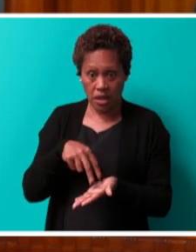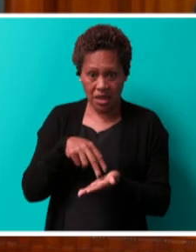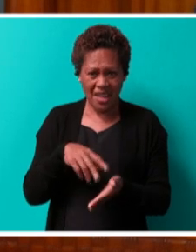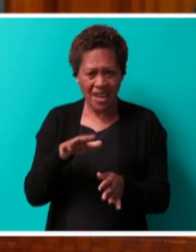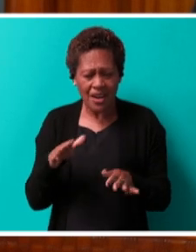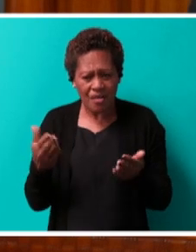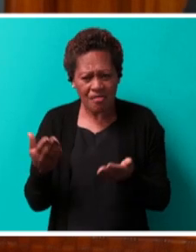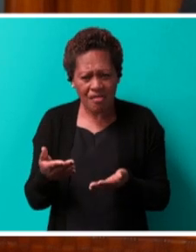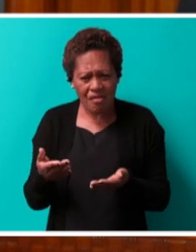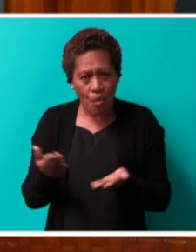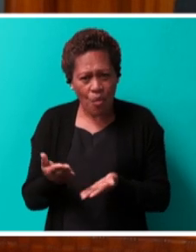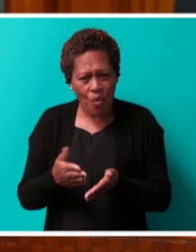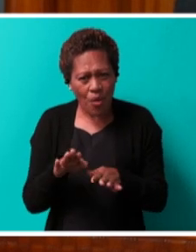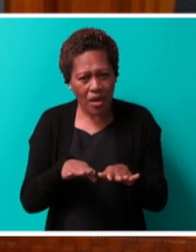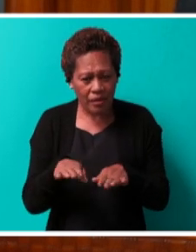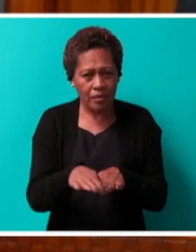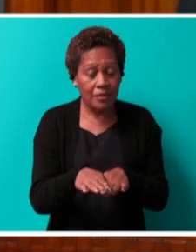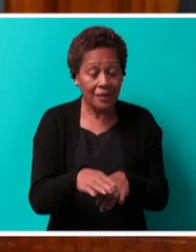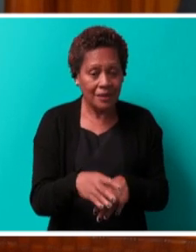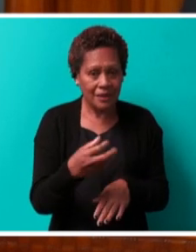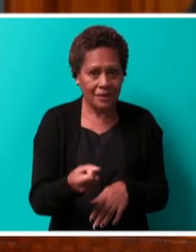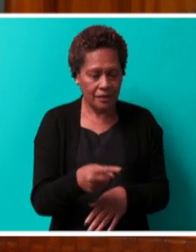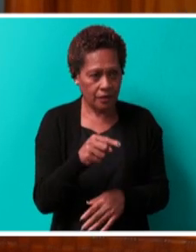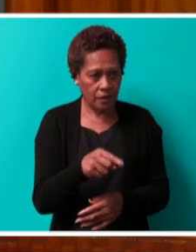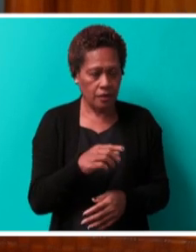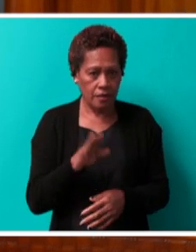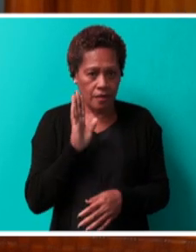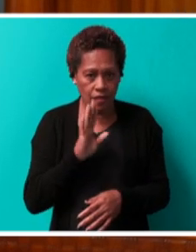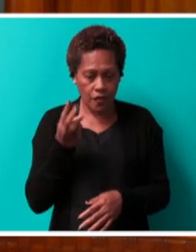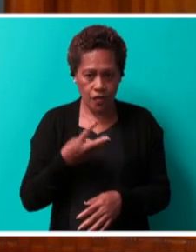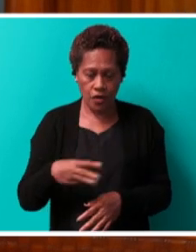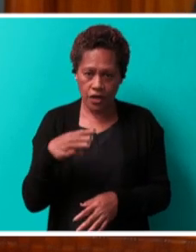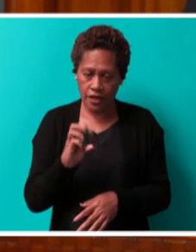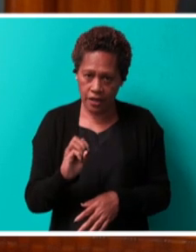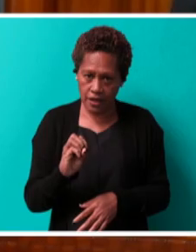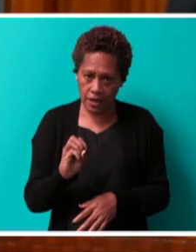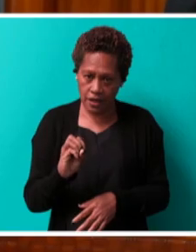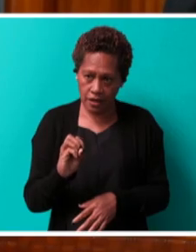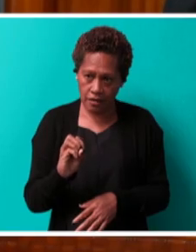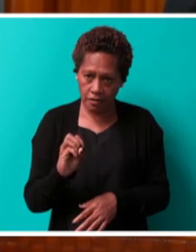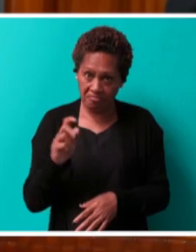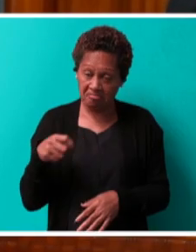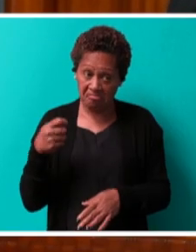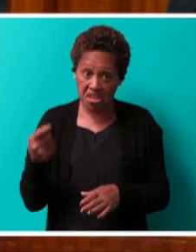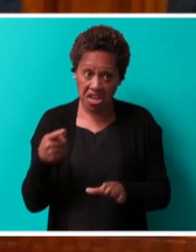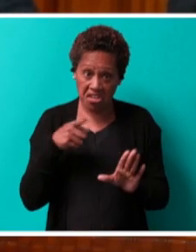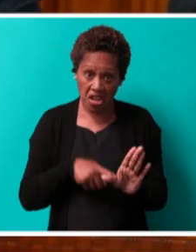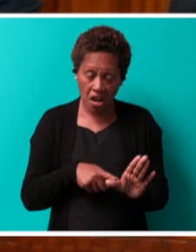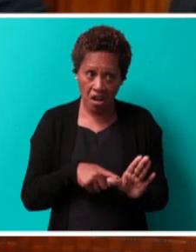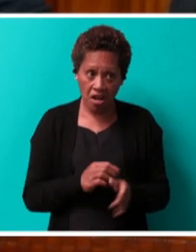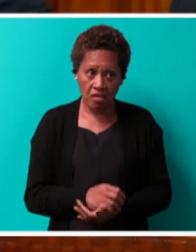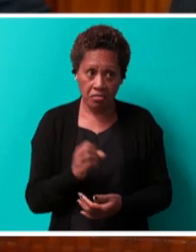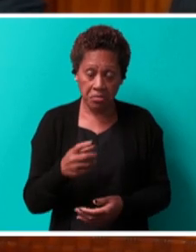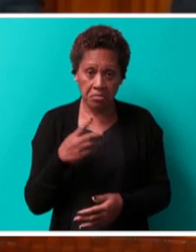operation, as specified in their permit on or before 30th September 2027. In this regard, the Ministry and Land